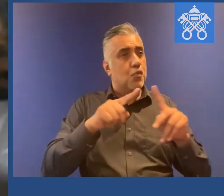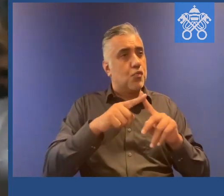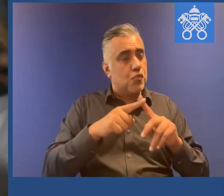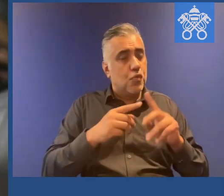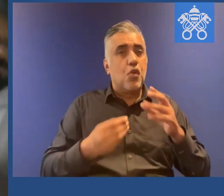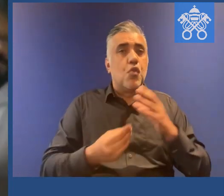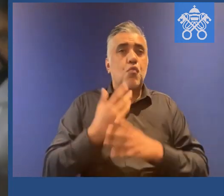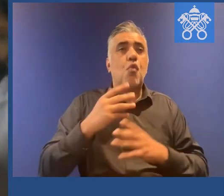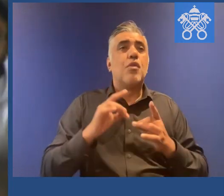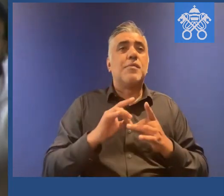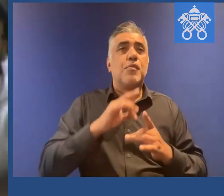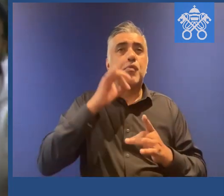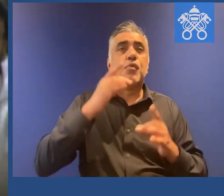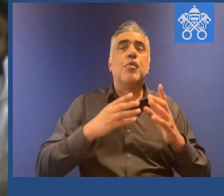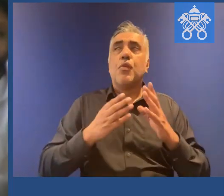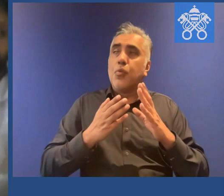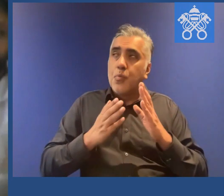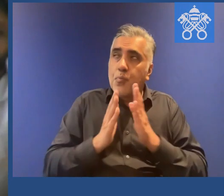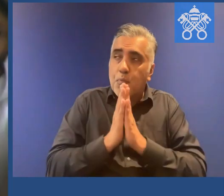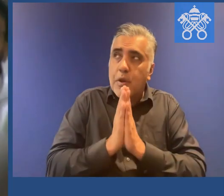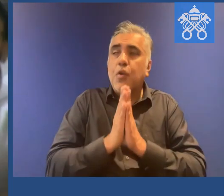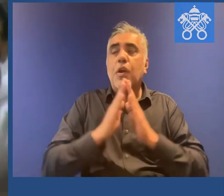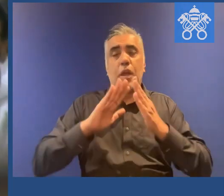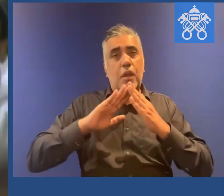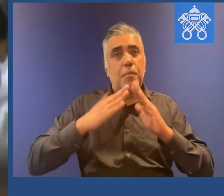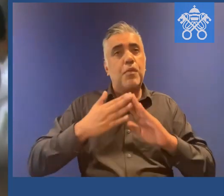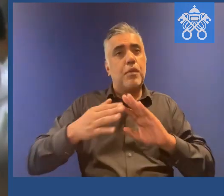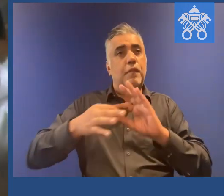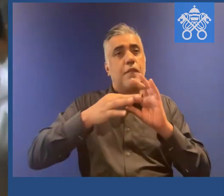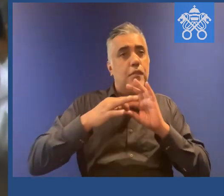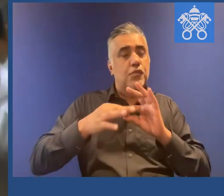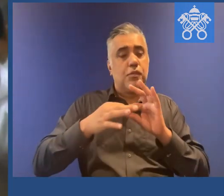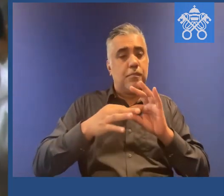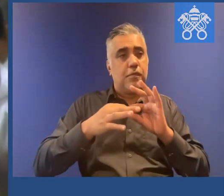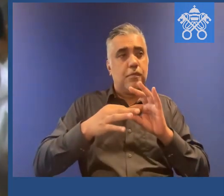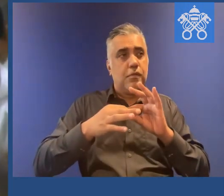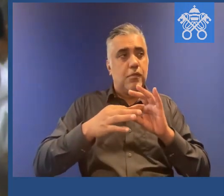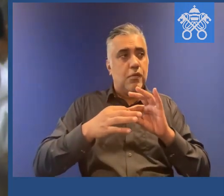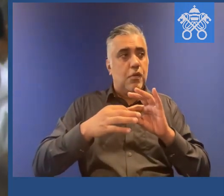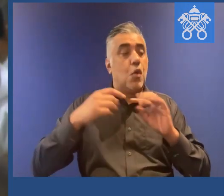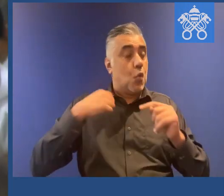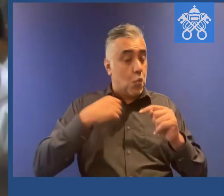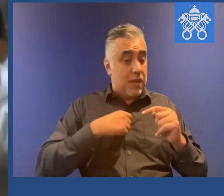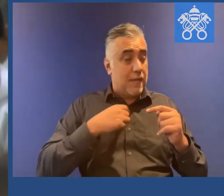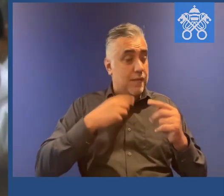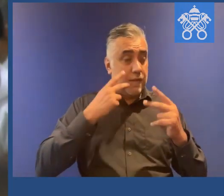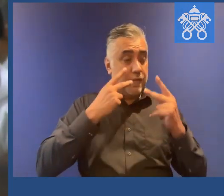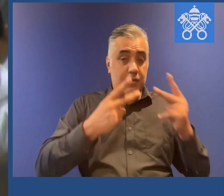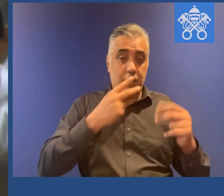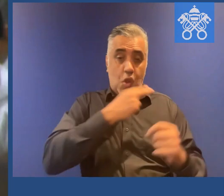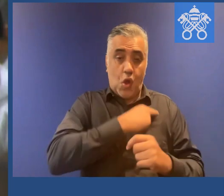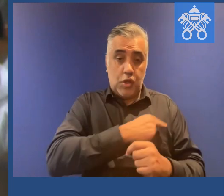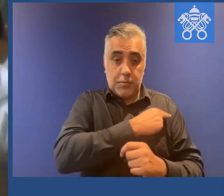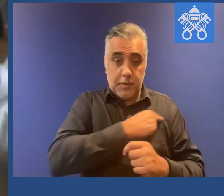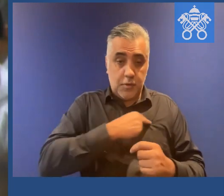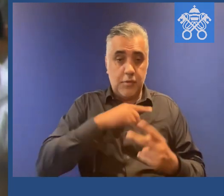our spirituality through prayer and community fellowship. We visit hospitals,